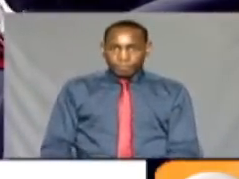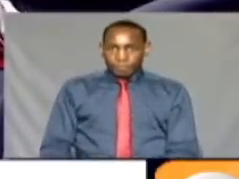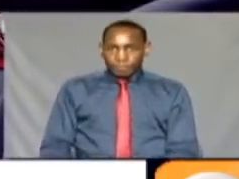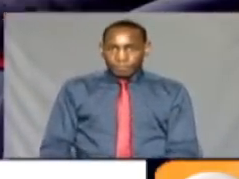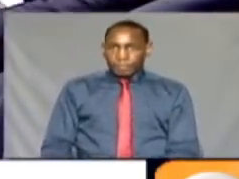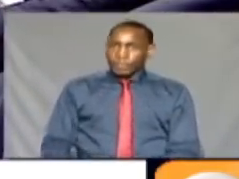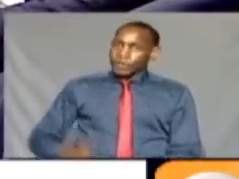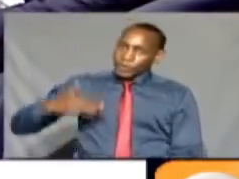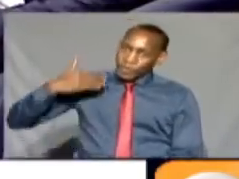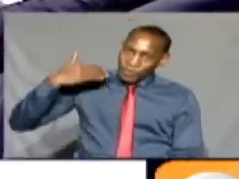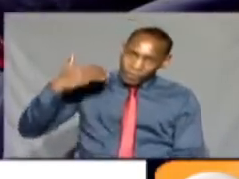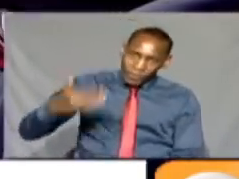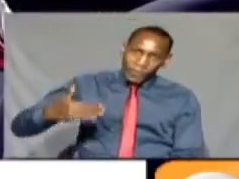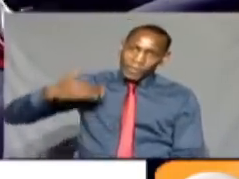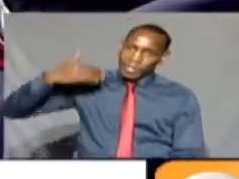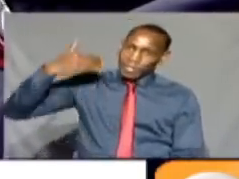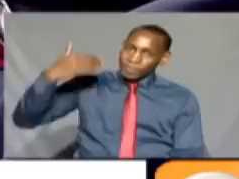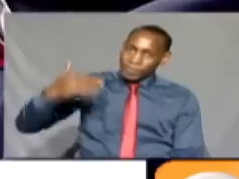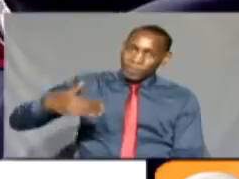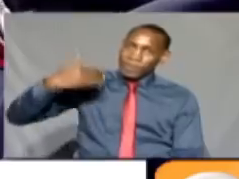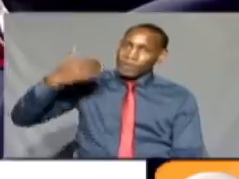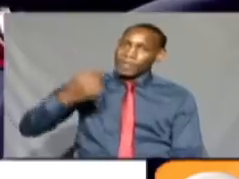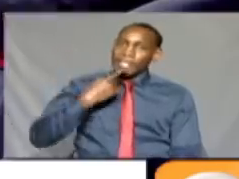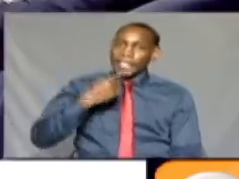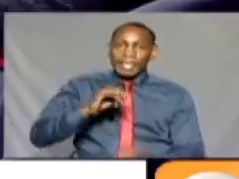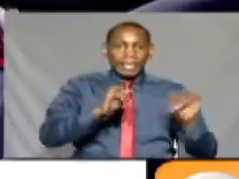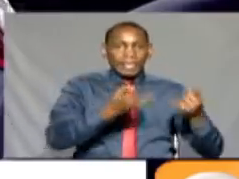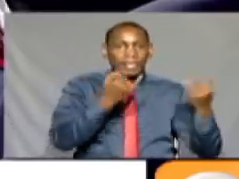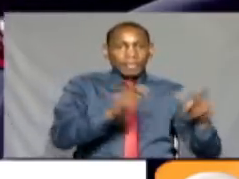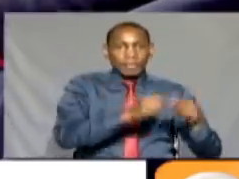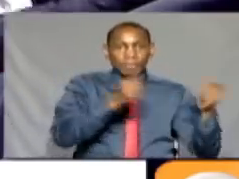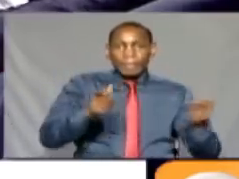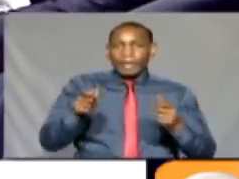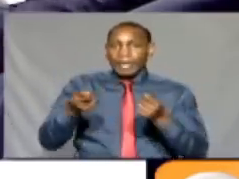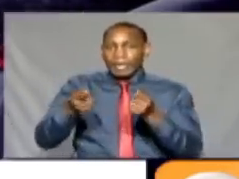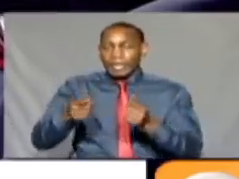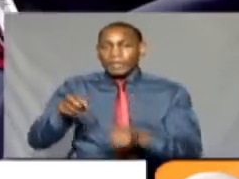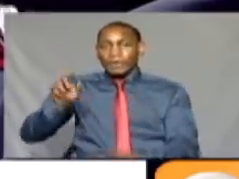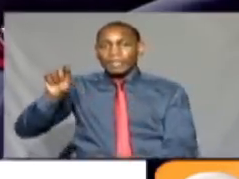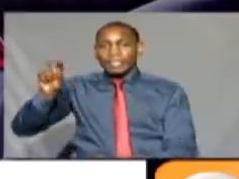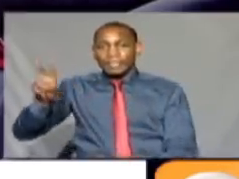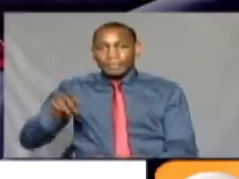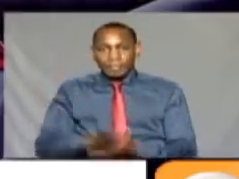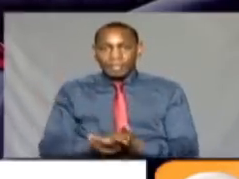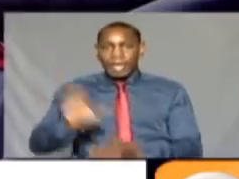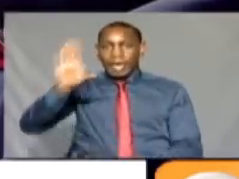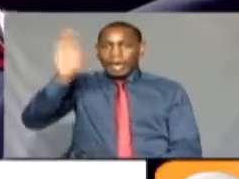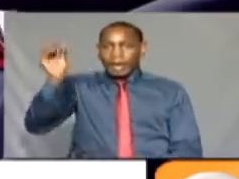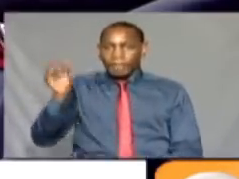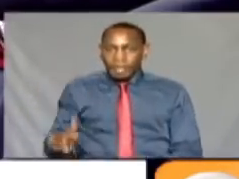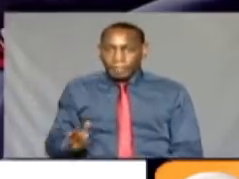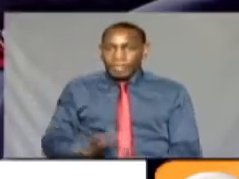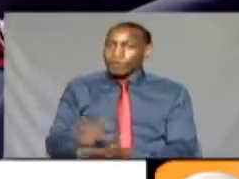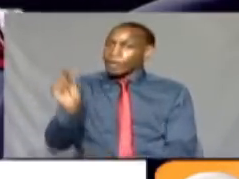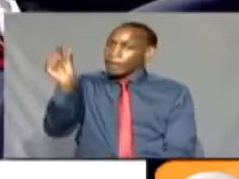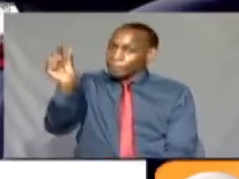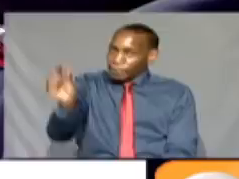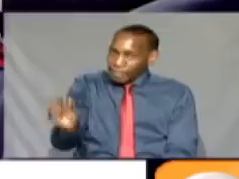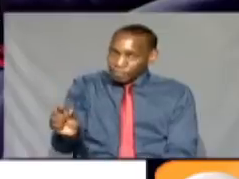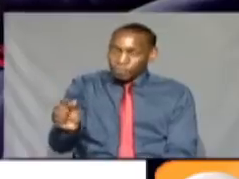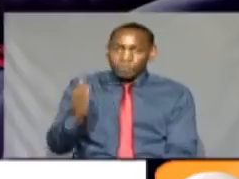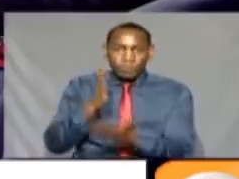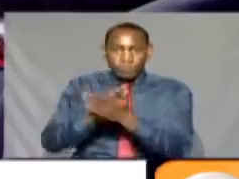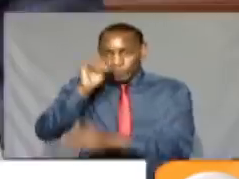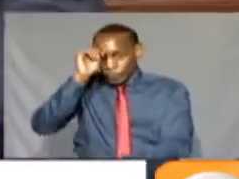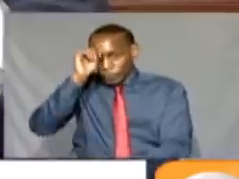Mara wa mara nimesema katika magazeti, katika maredio na matelevisheni, Mwafrika ni mtu